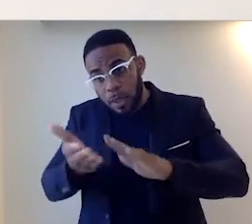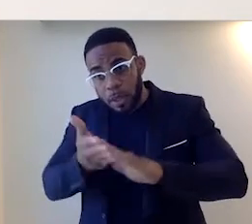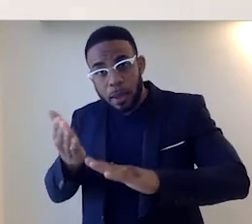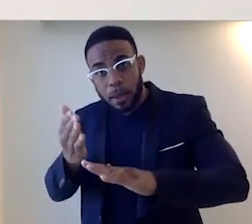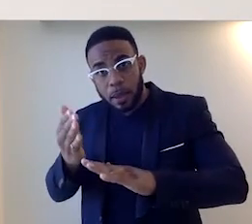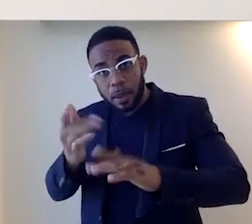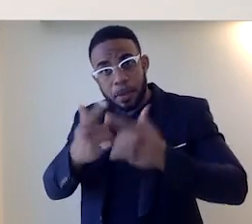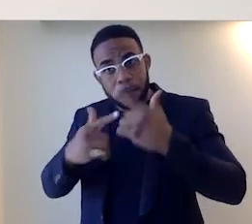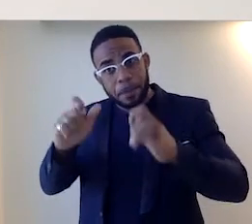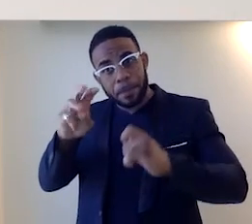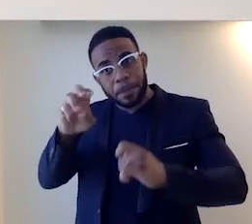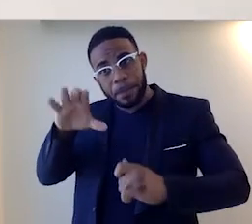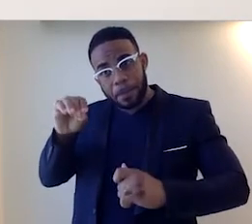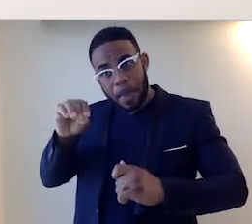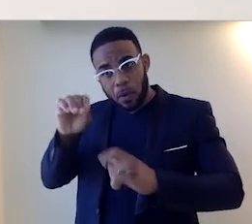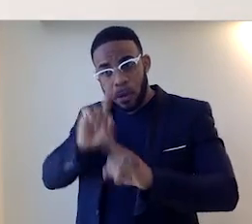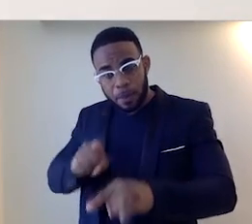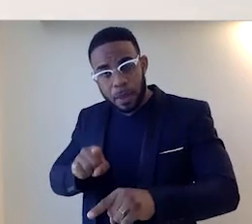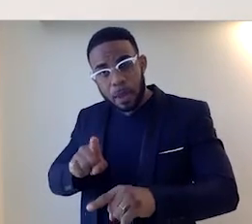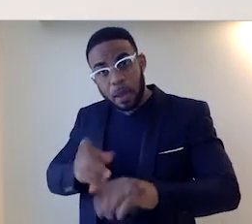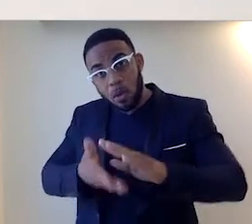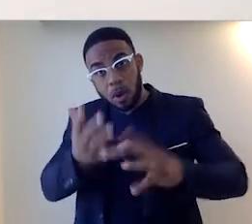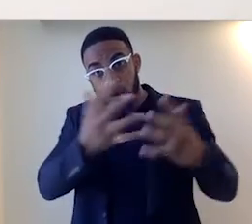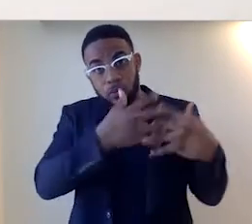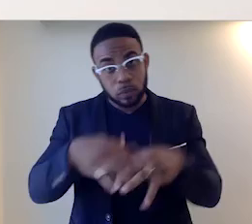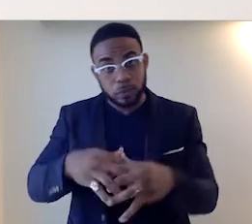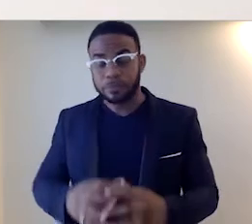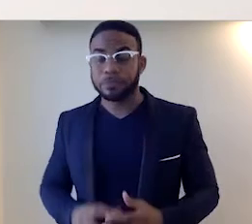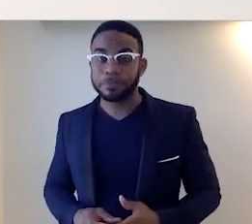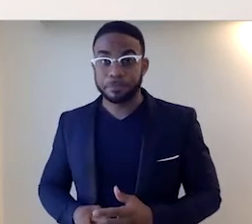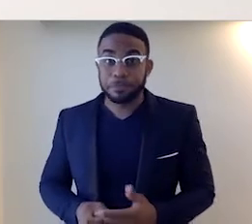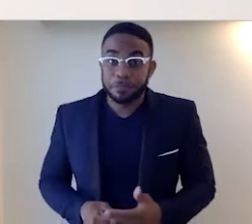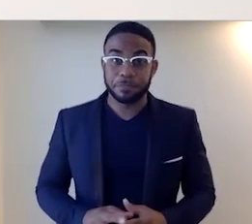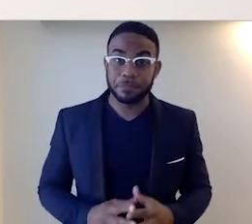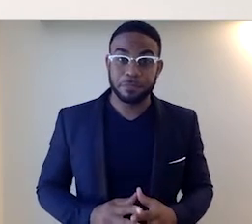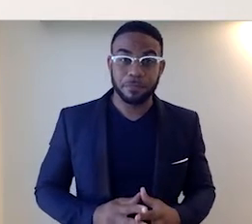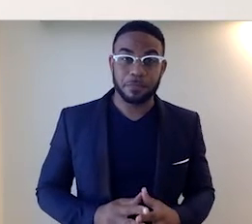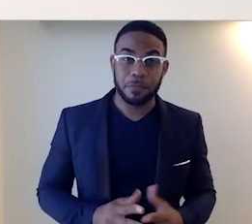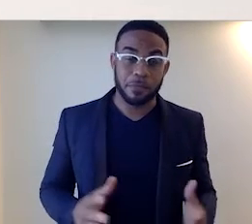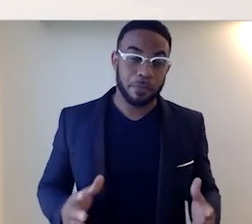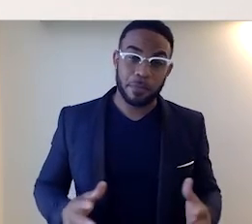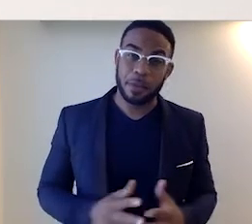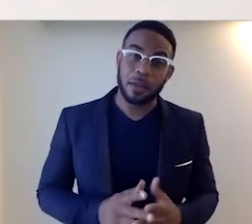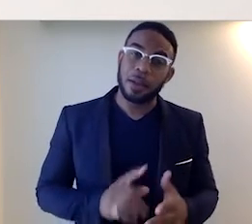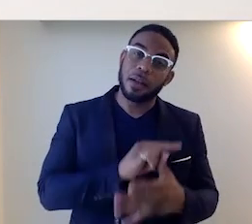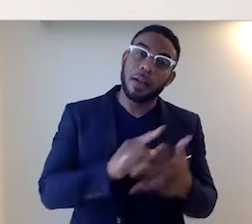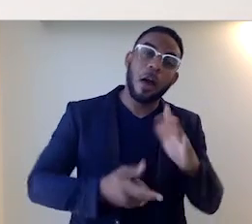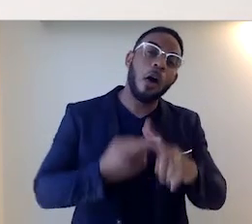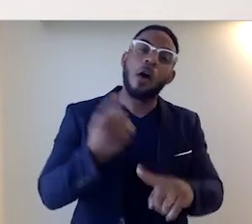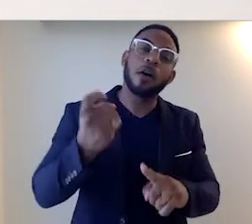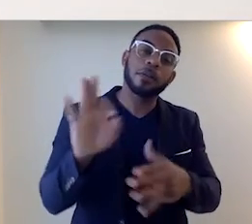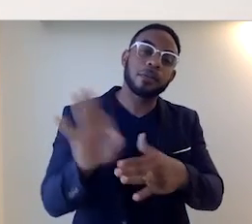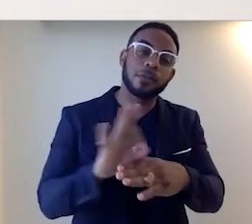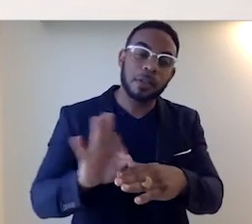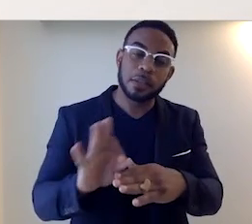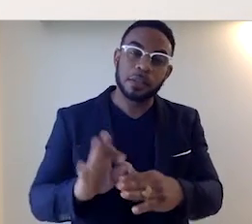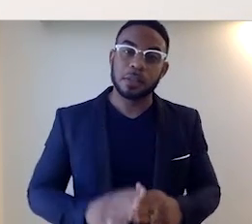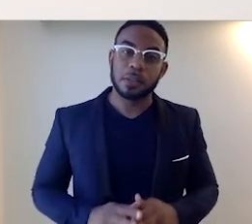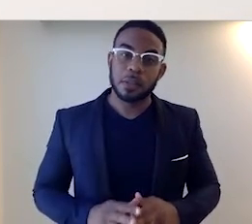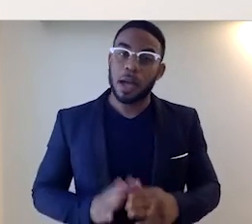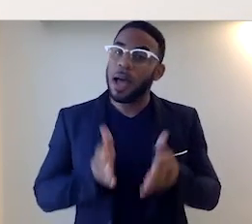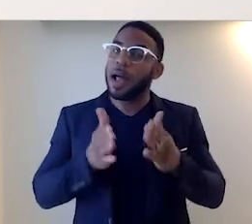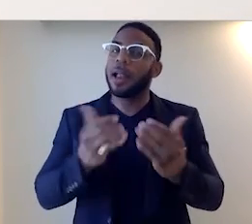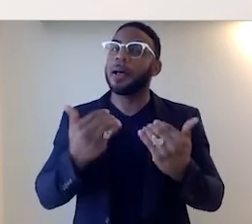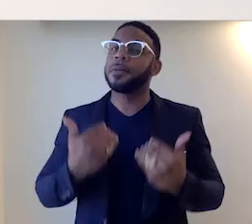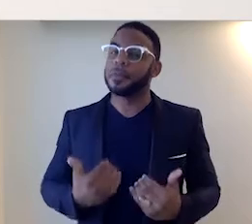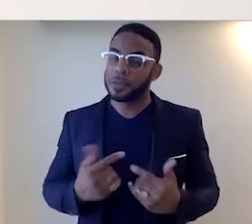macro commands and run a flow. Yeah. These automation functions